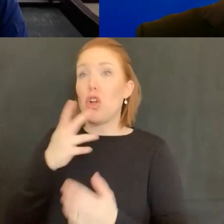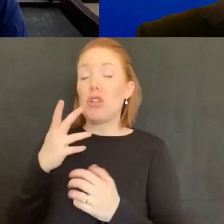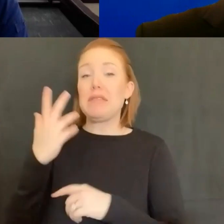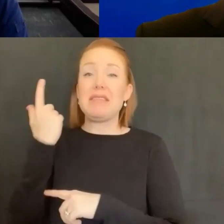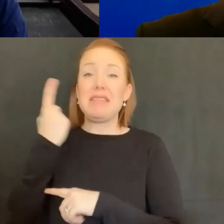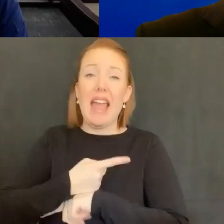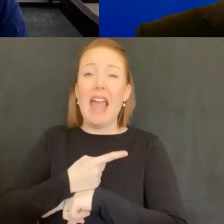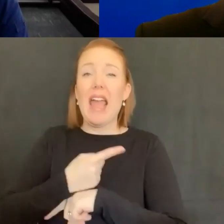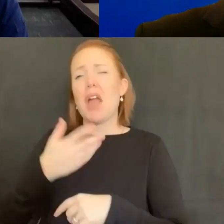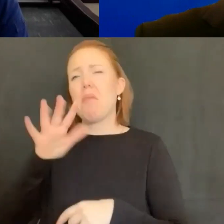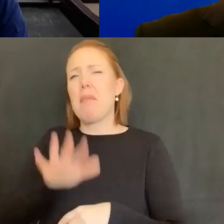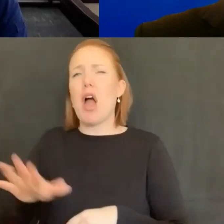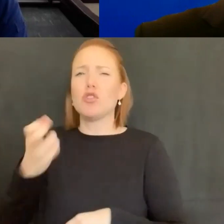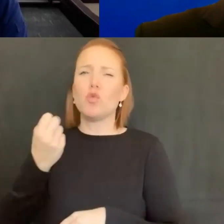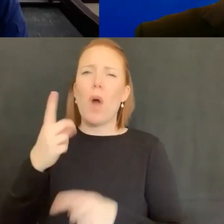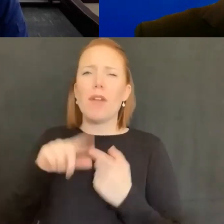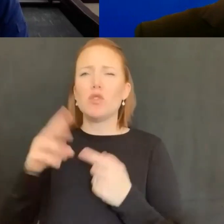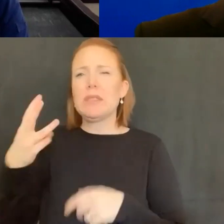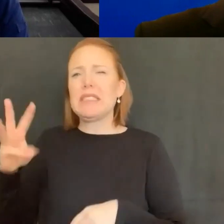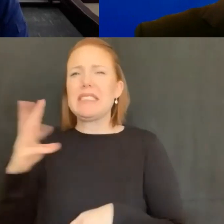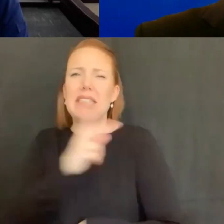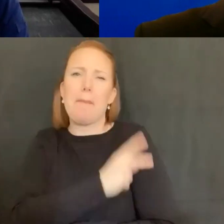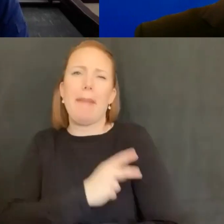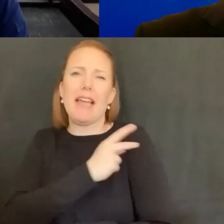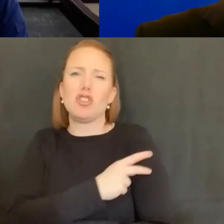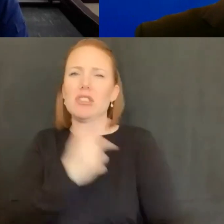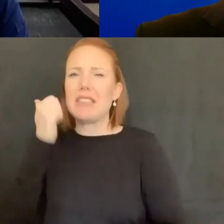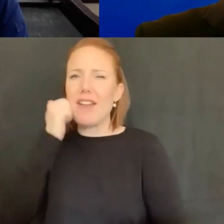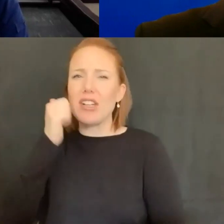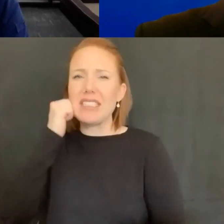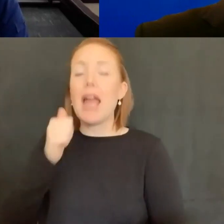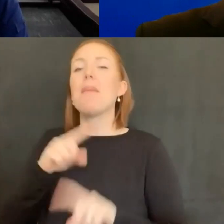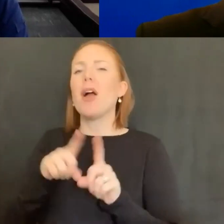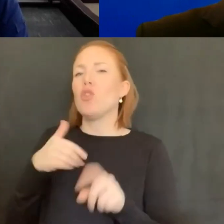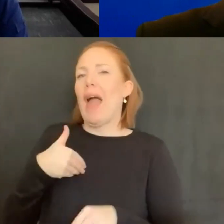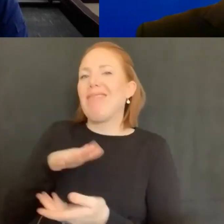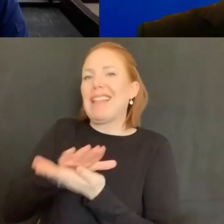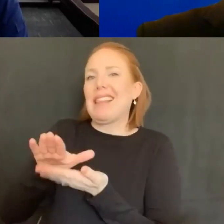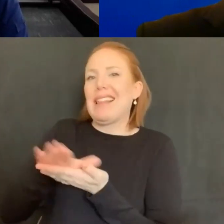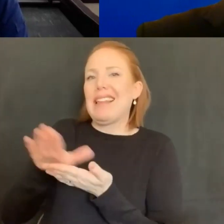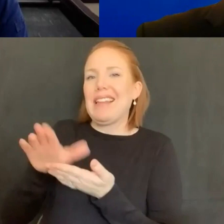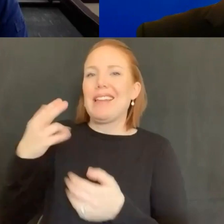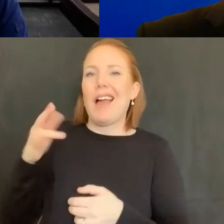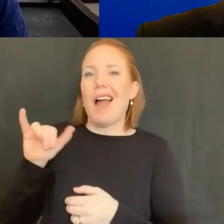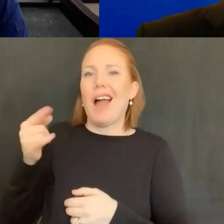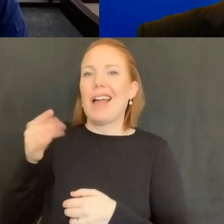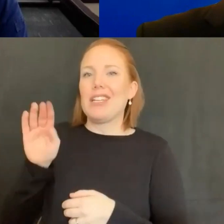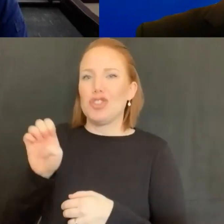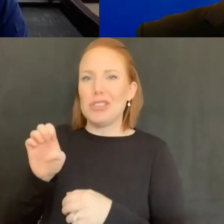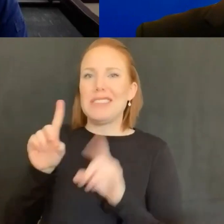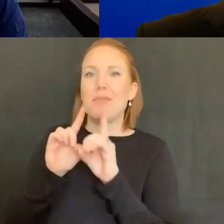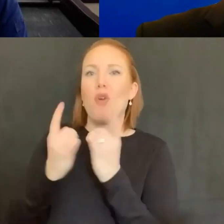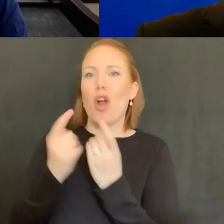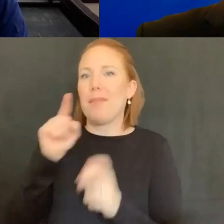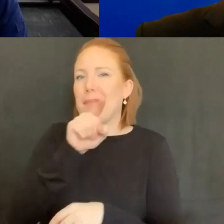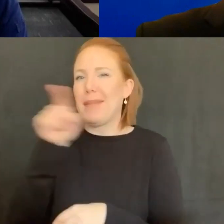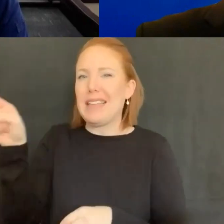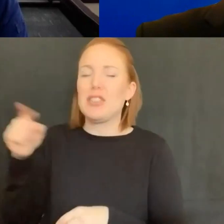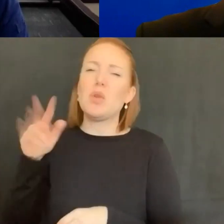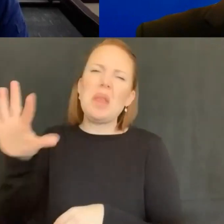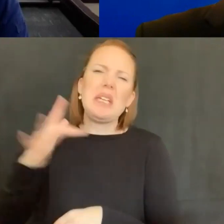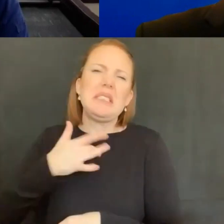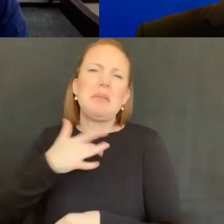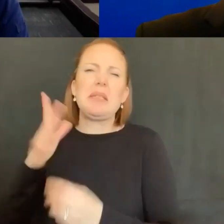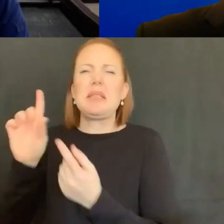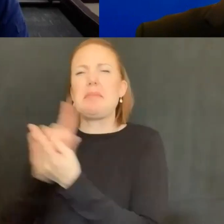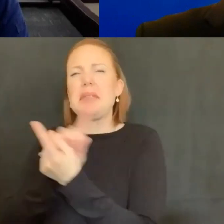and 16 patients a day, but then there's also the hygiene department that's running, and let's say the 4 hygienists running are typically seeing